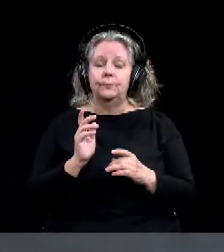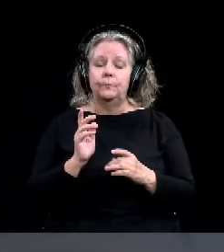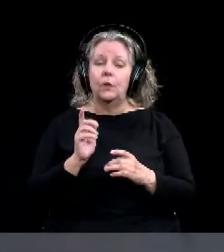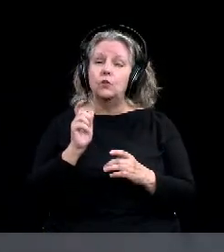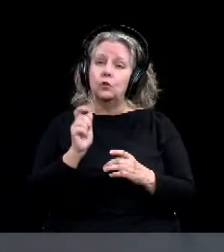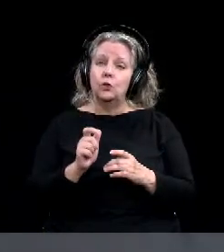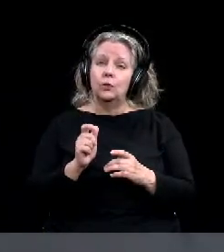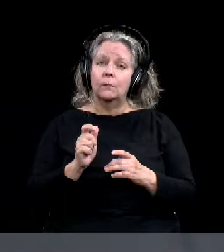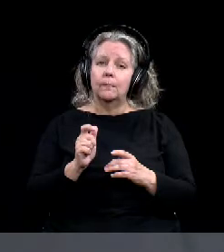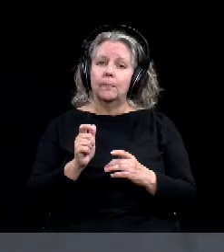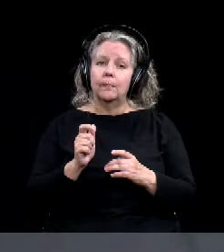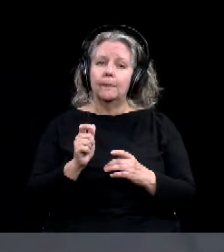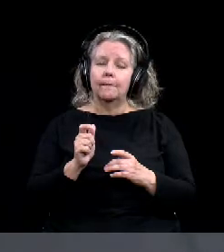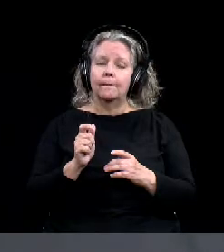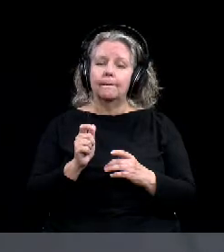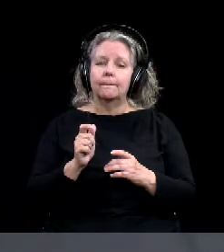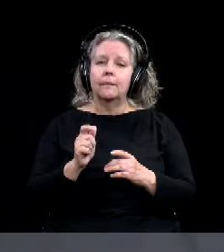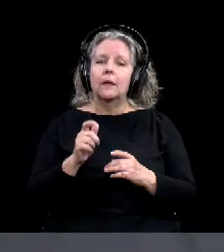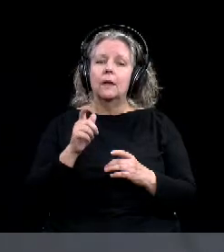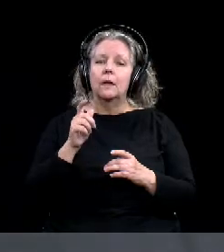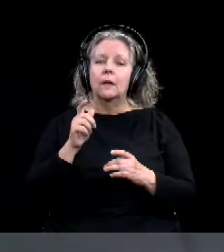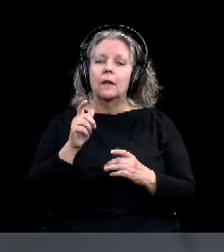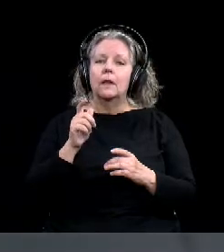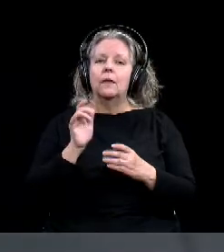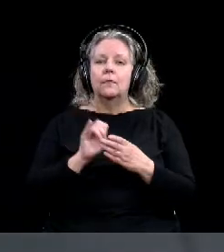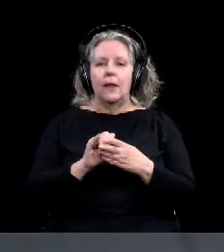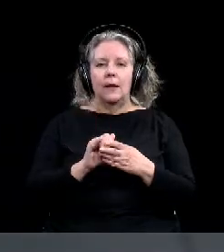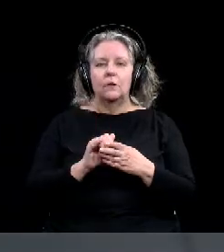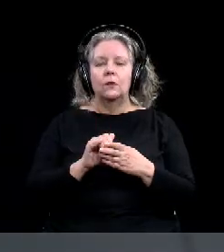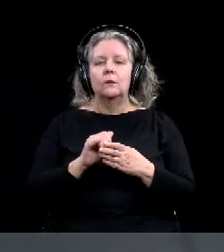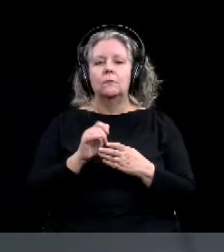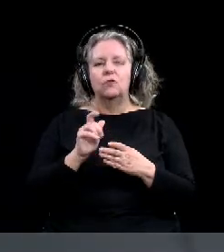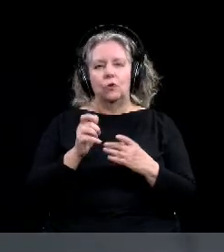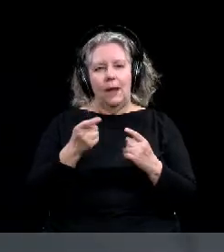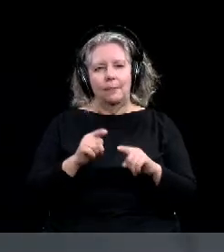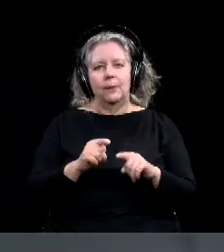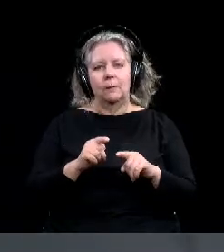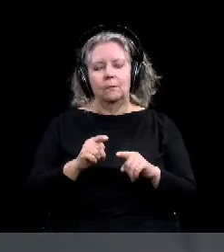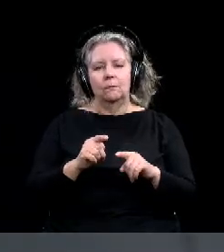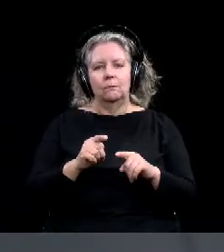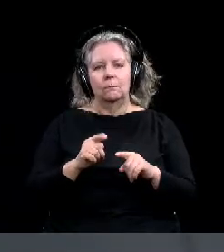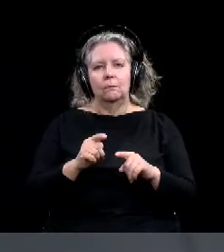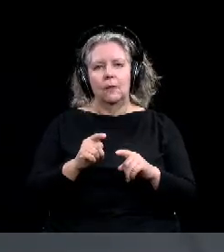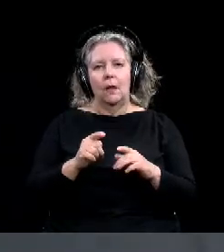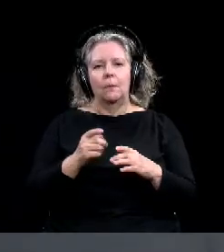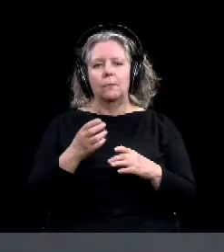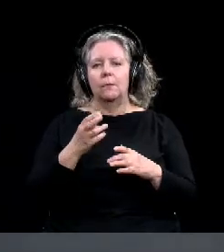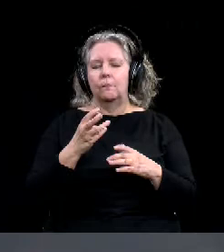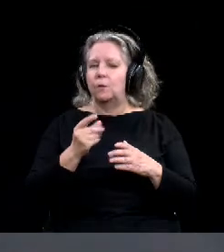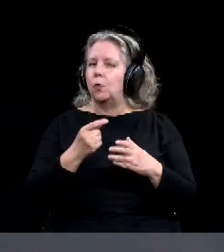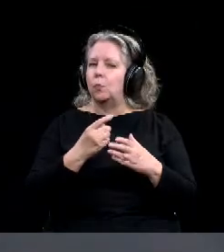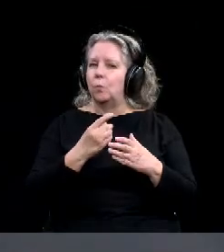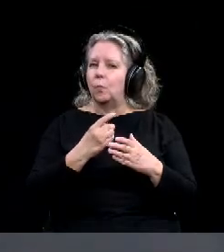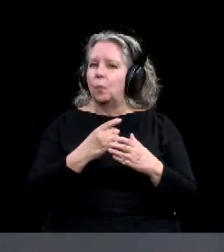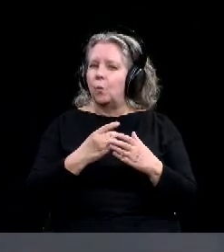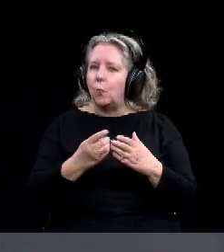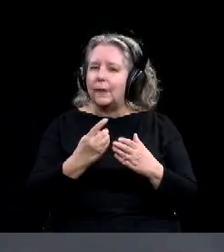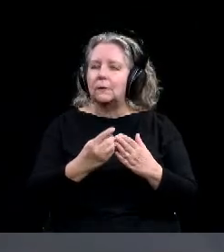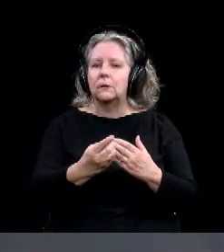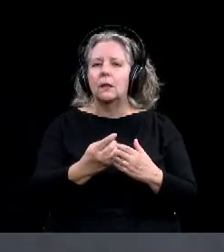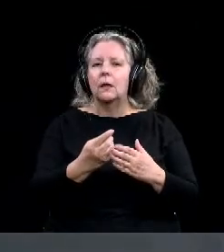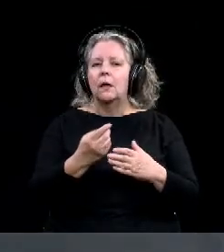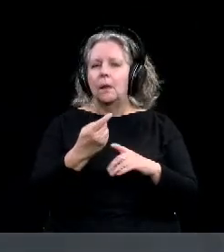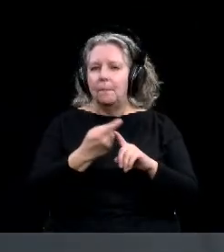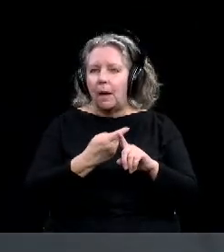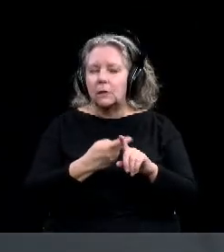happened in the coming weeks and months as new vaccines are approved and vaccine manufacturers increase their capacity.